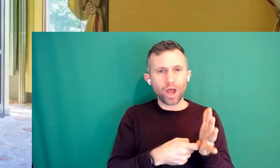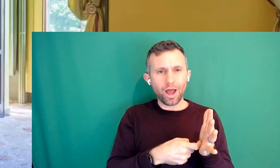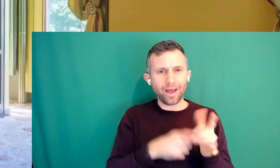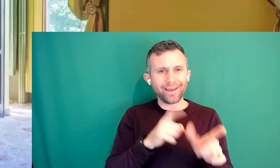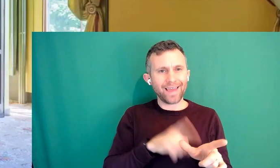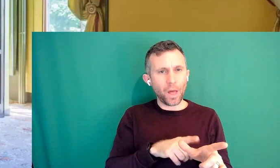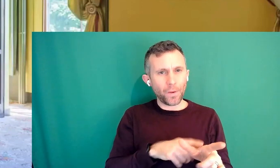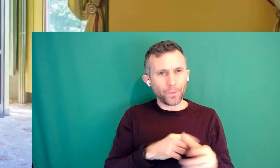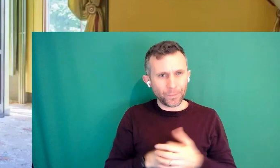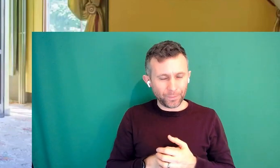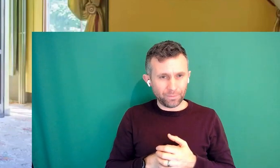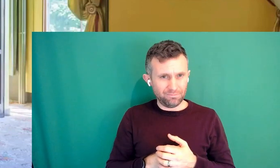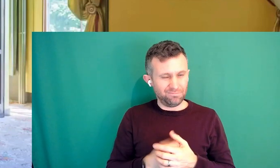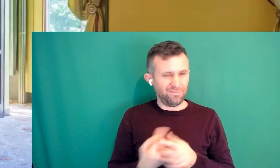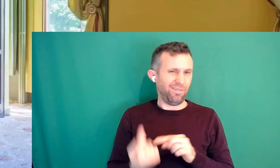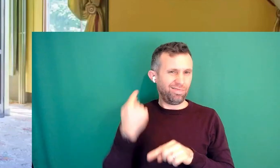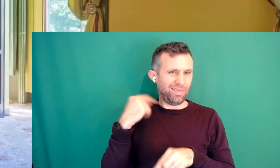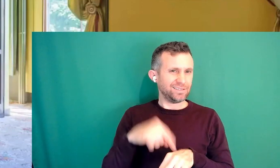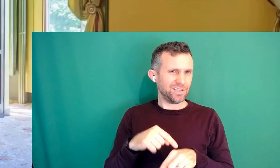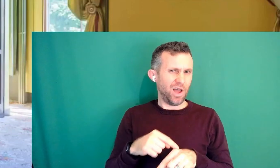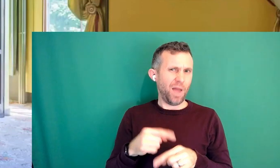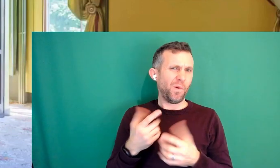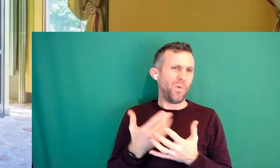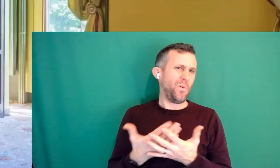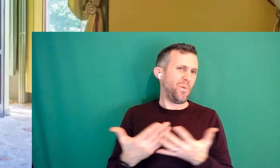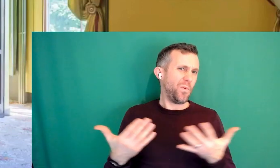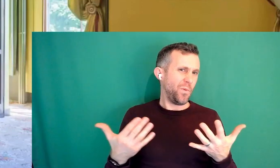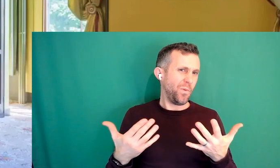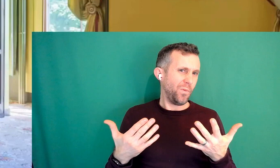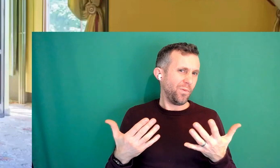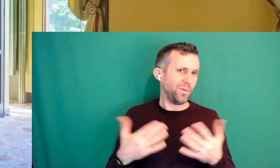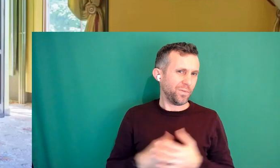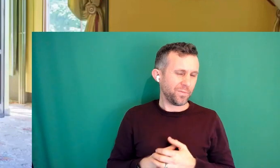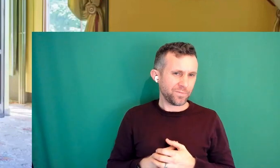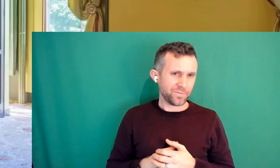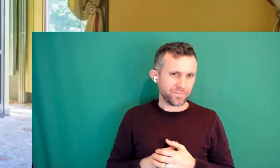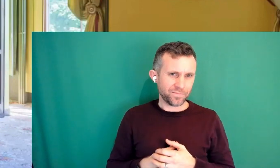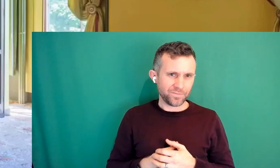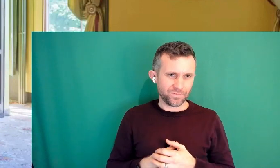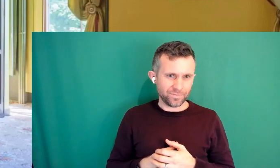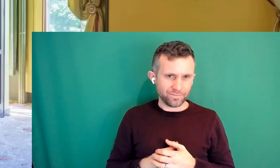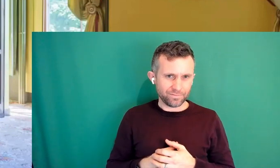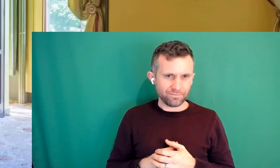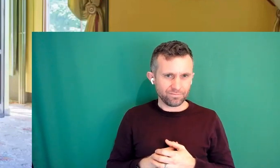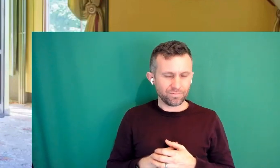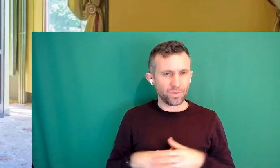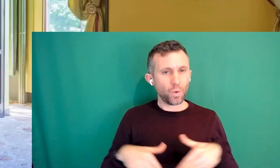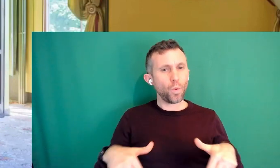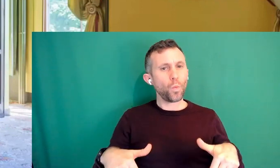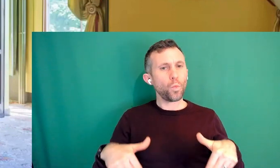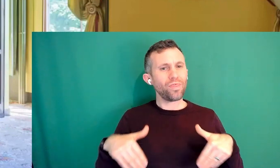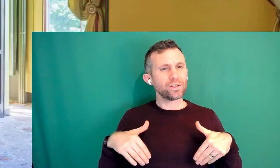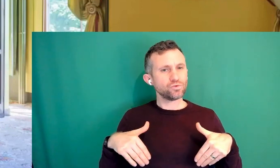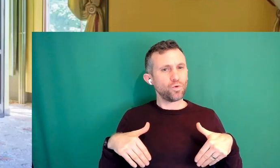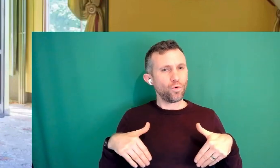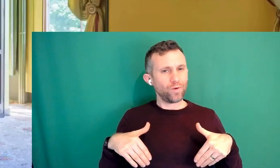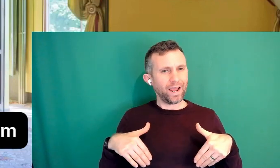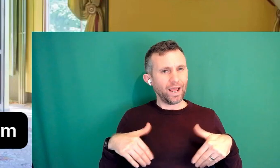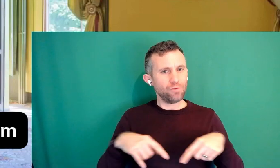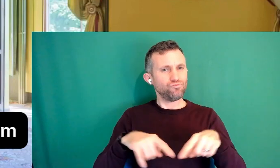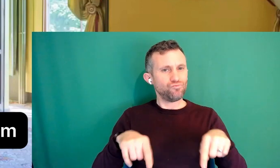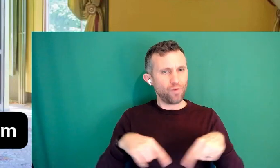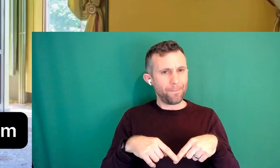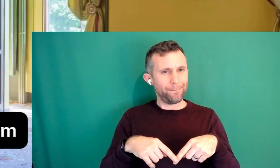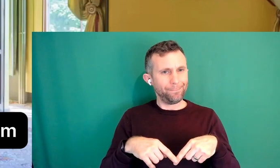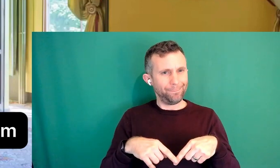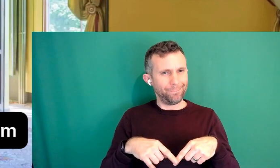This is the south drawing room, a much bigger space with little furniture, a bit of a relief after the